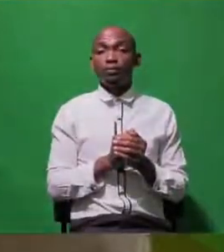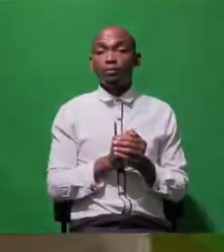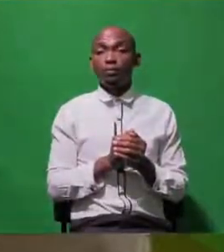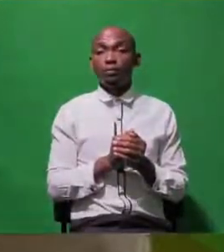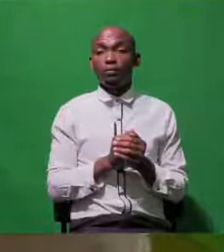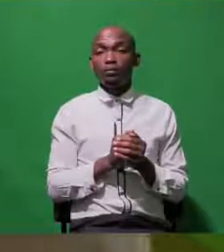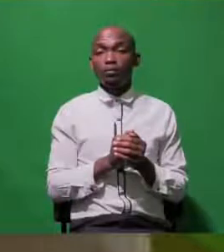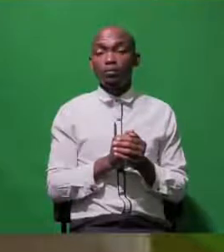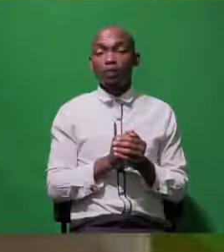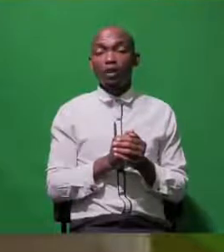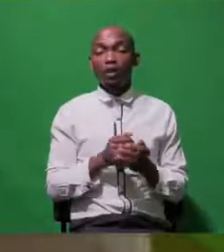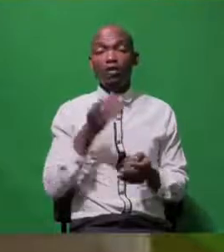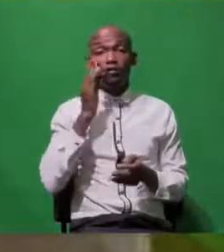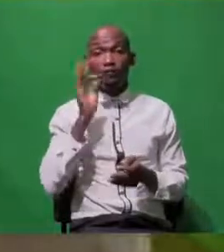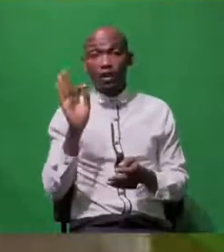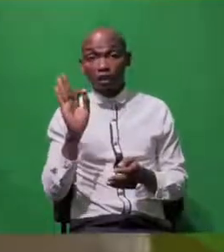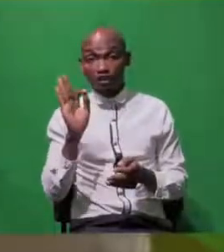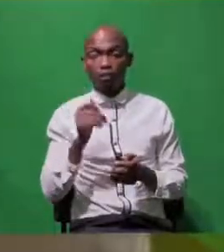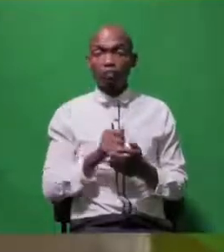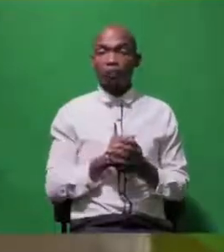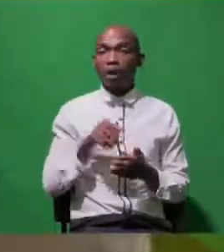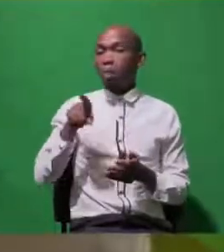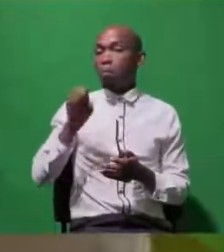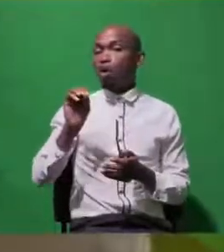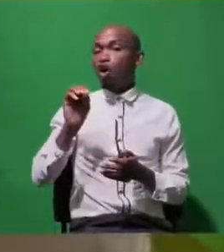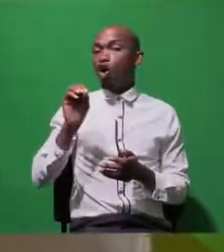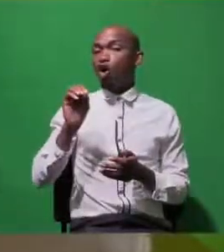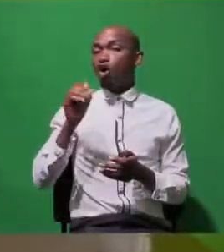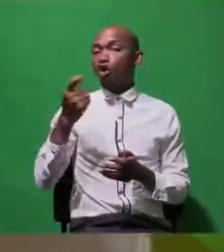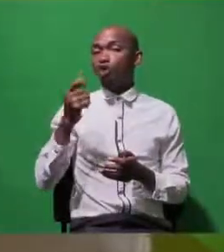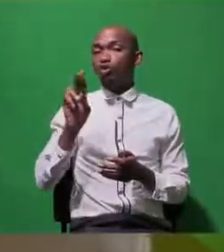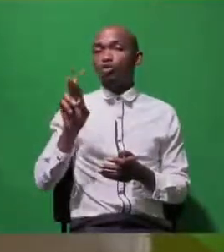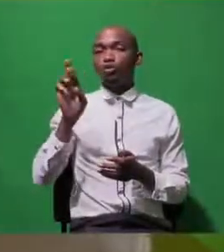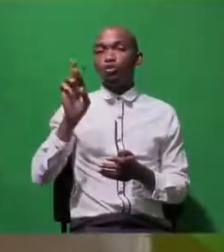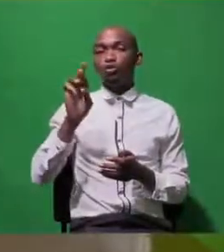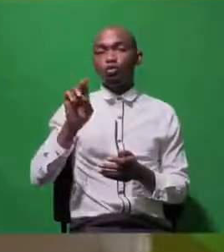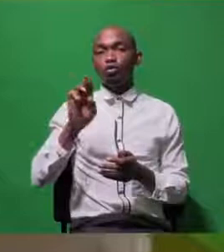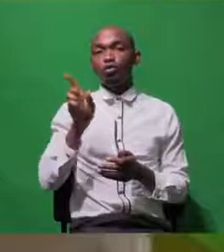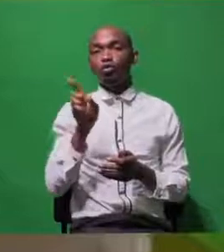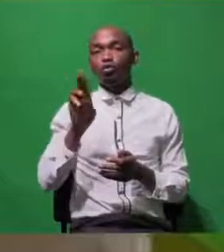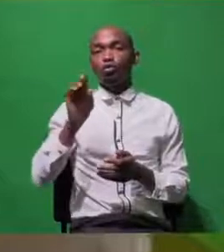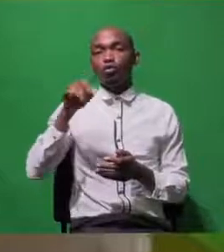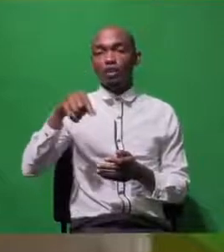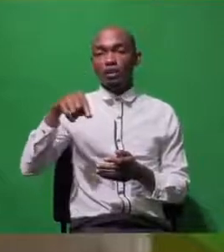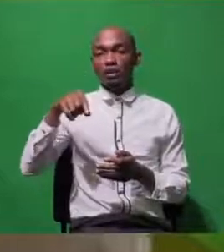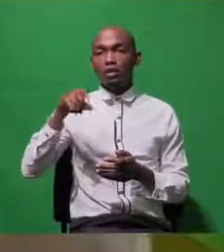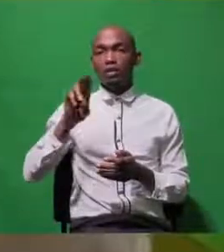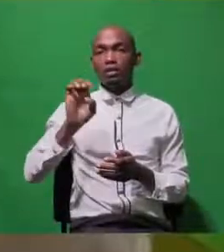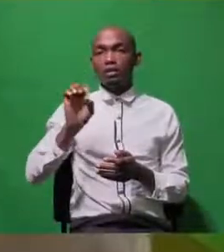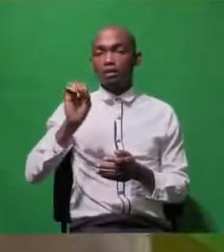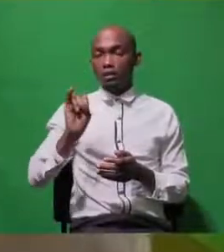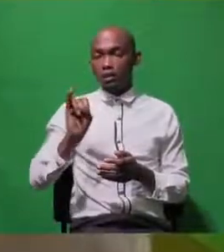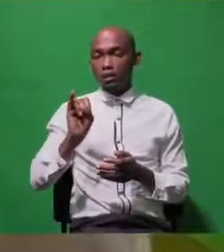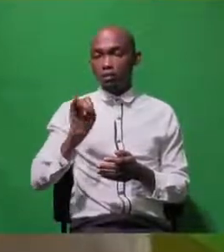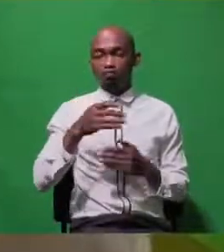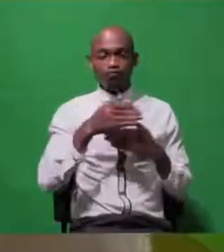We have French, we have Portuguese language, and other foreign languages introduced in Africa by the